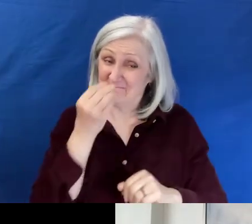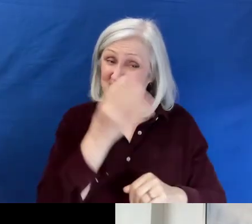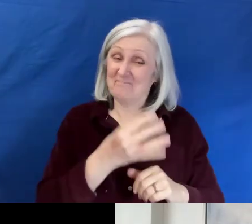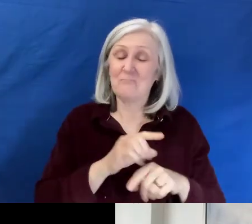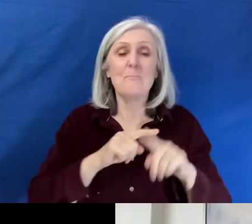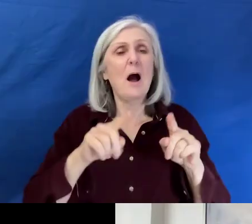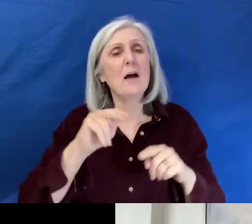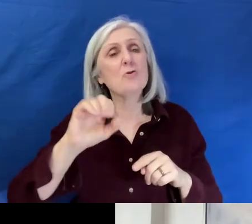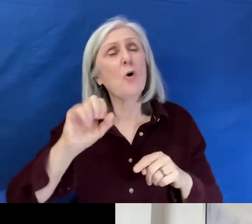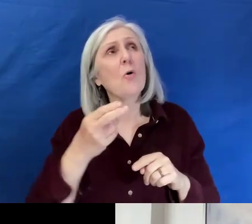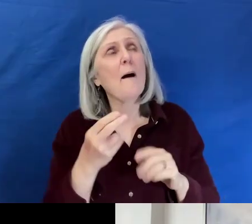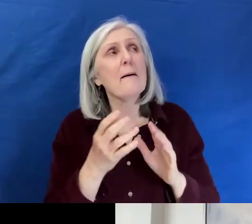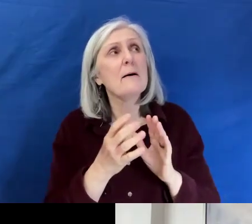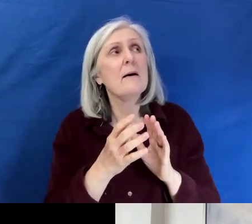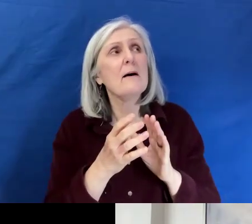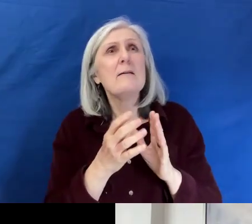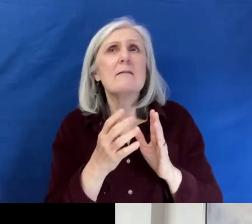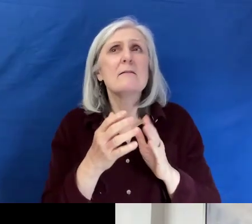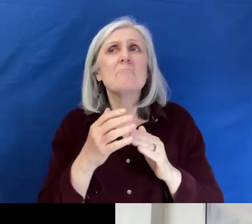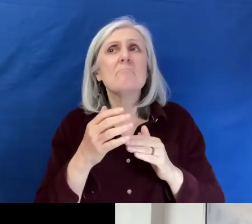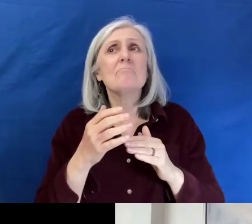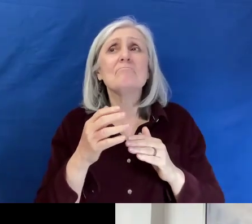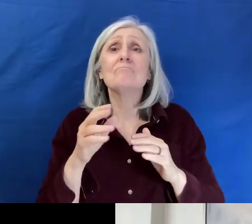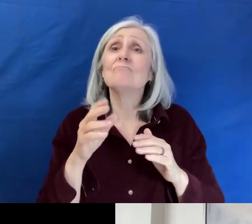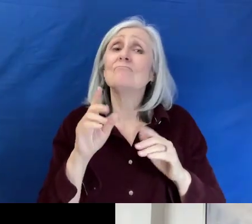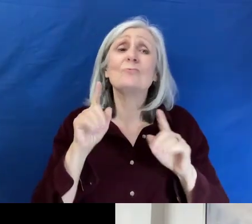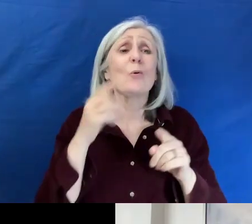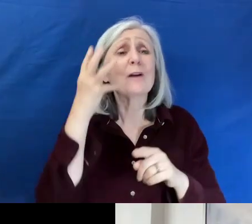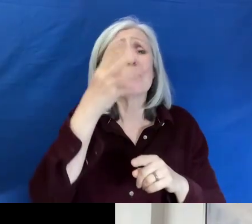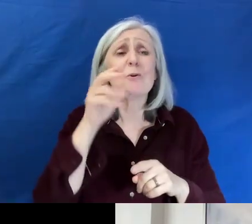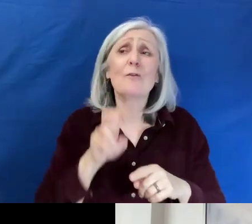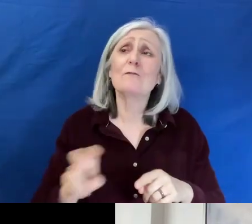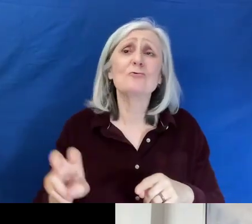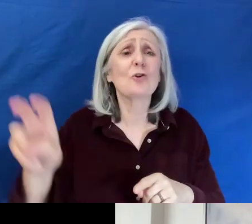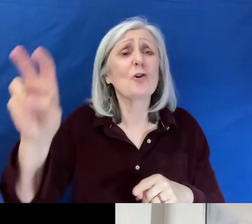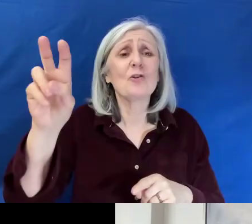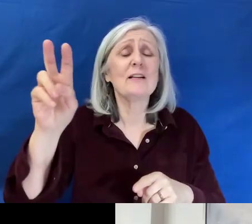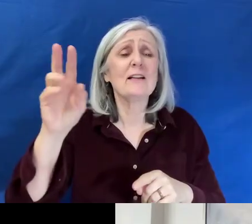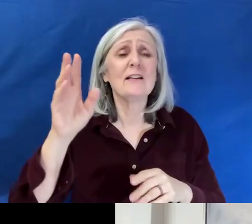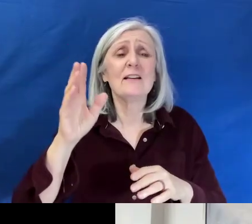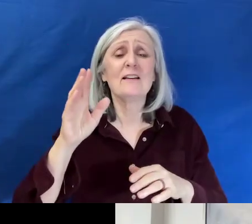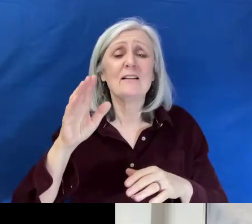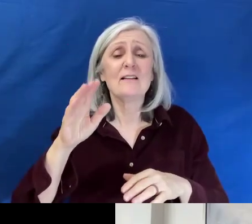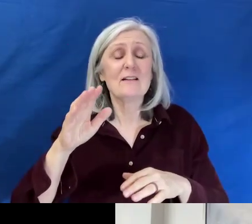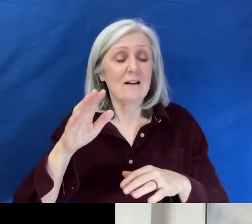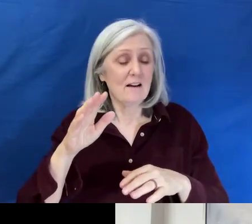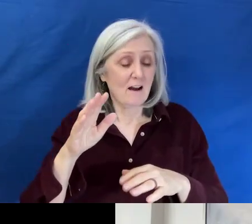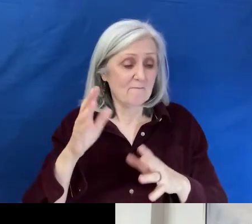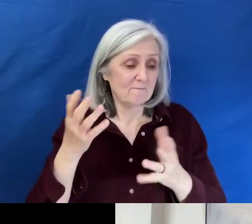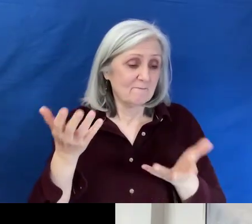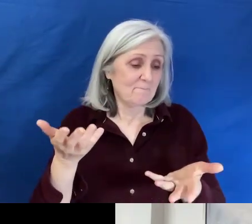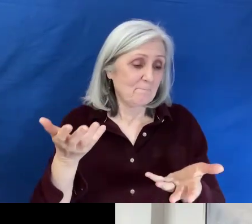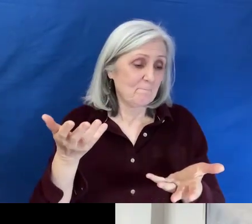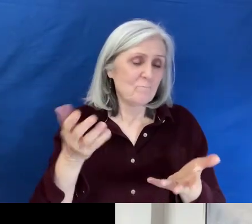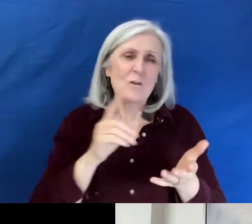But Nora goes on a beautiful journey of being unsure,